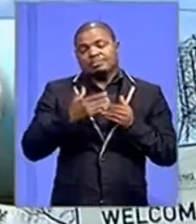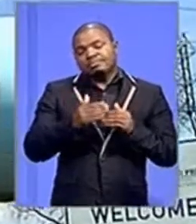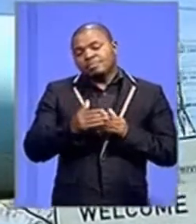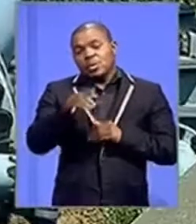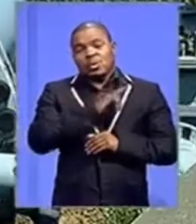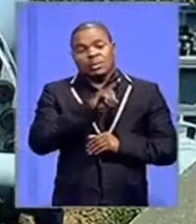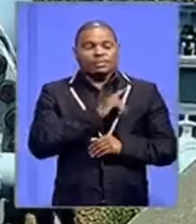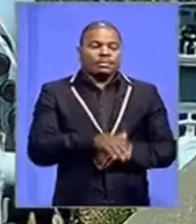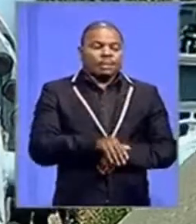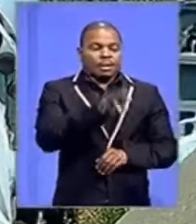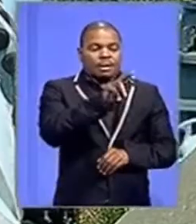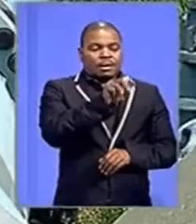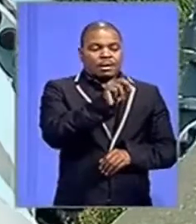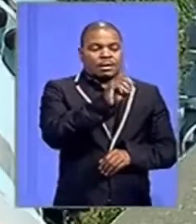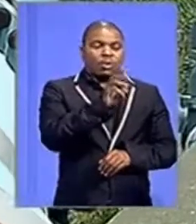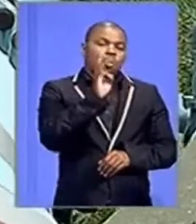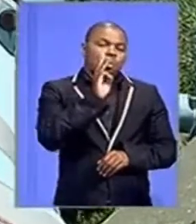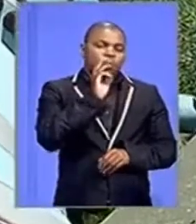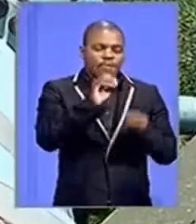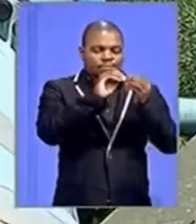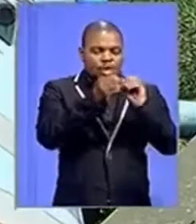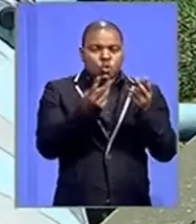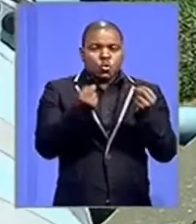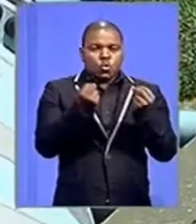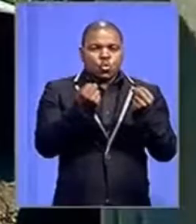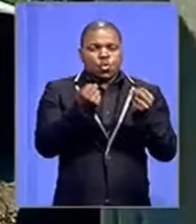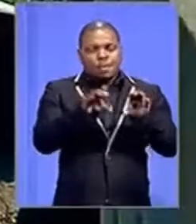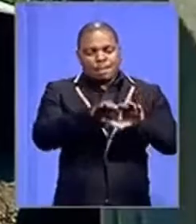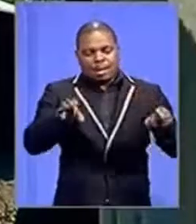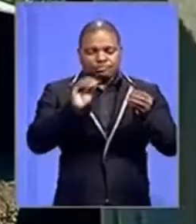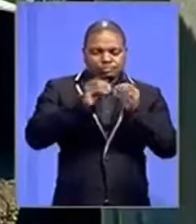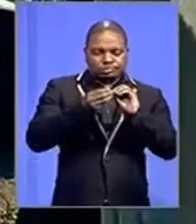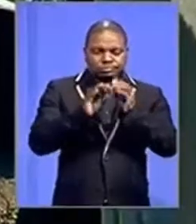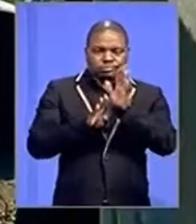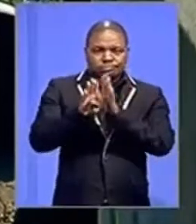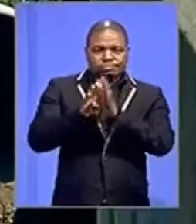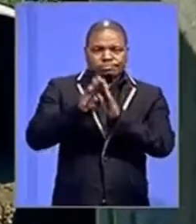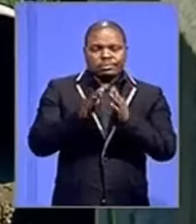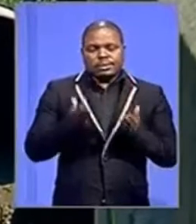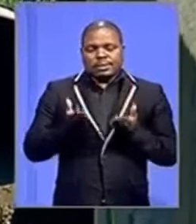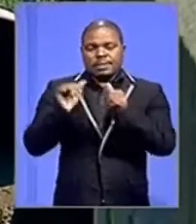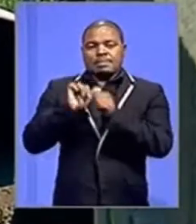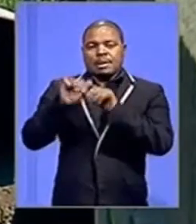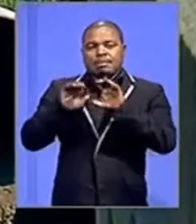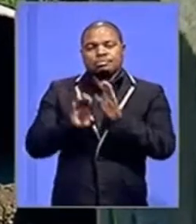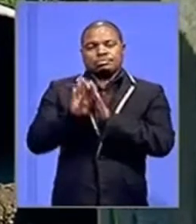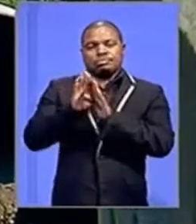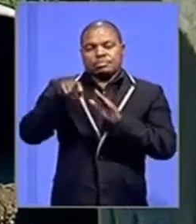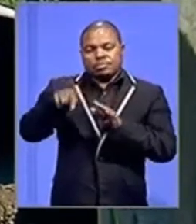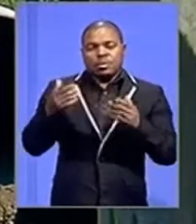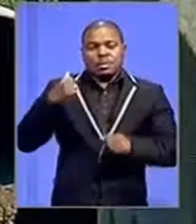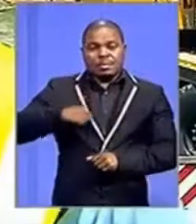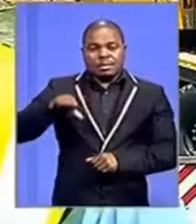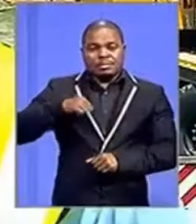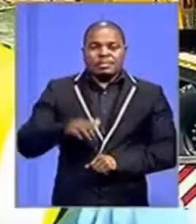Rand Water e tsweletse go tsenya dipeipi tse dintšha go ka tokafatsa le go oketsa tlamelo e botoka ya metsi ke mmasepala wa